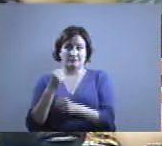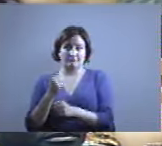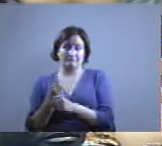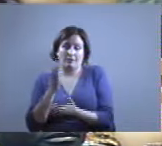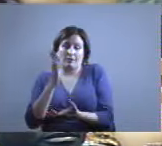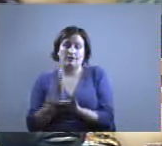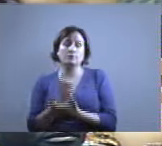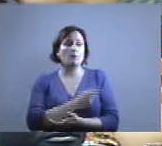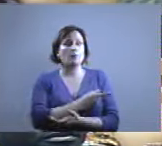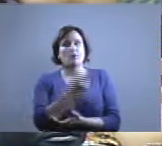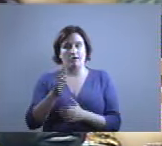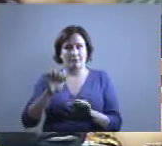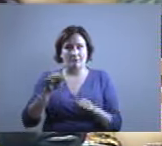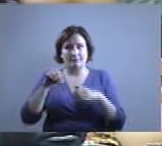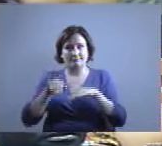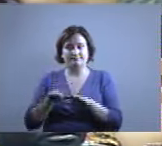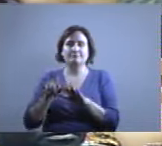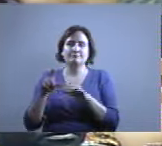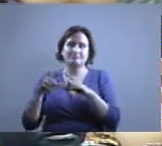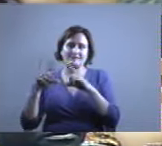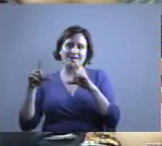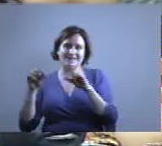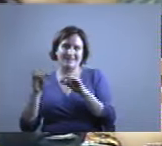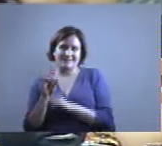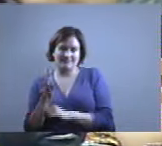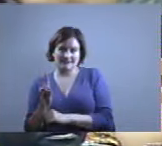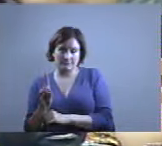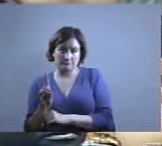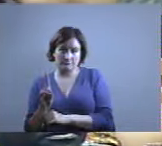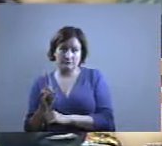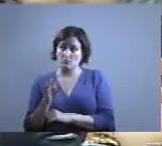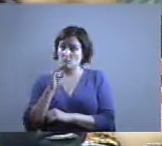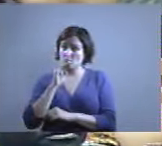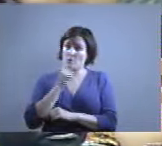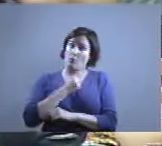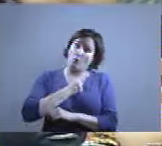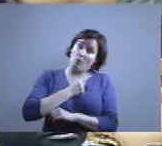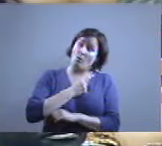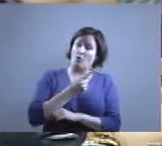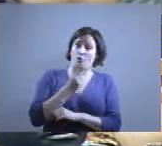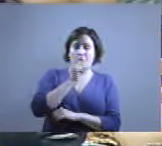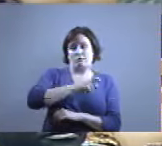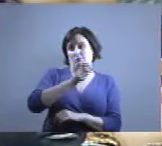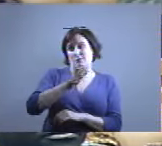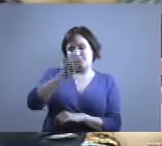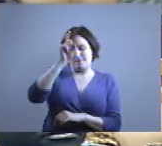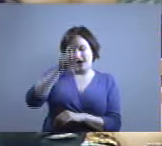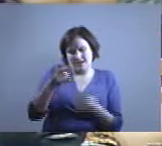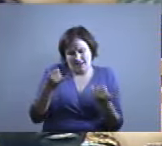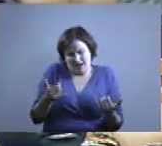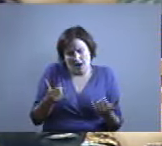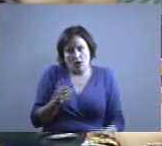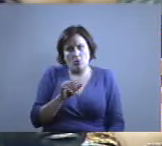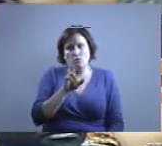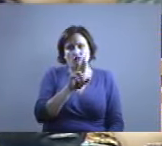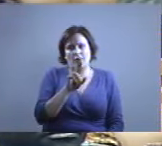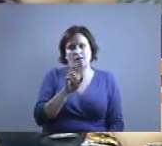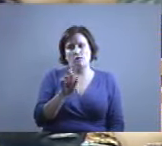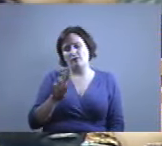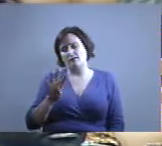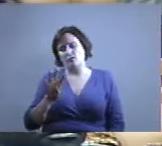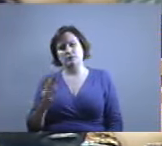African. So we haven't called on every person to find 140 Rand immediately. And I may